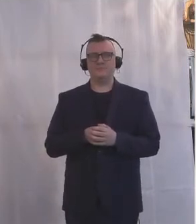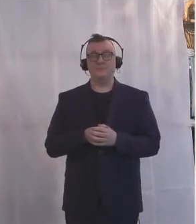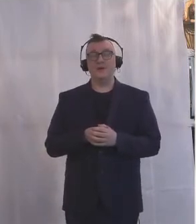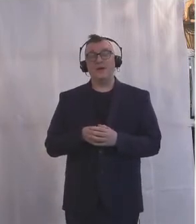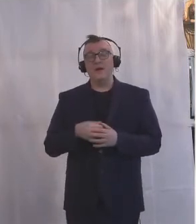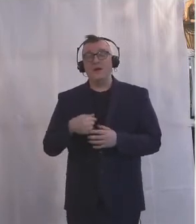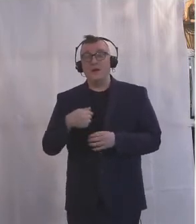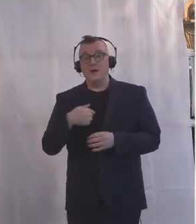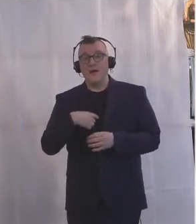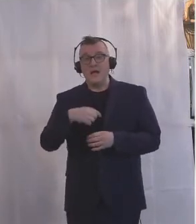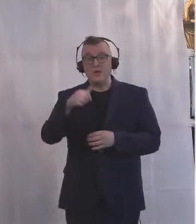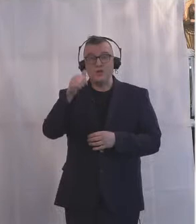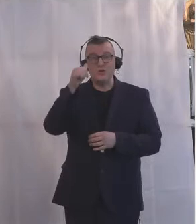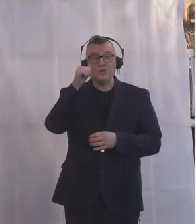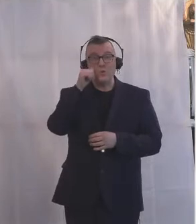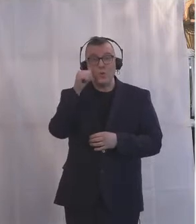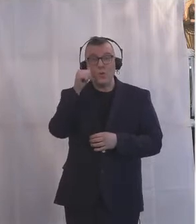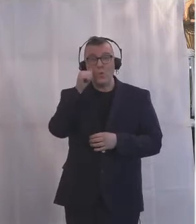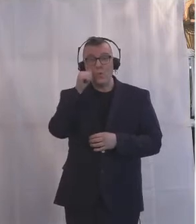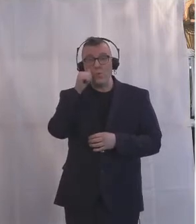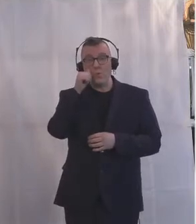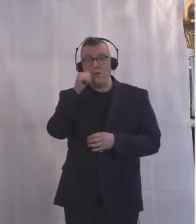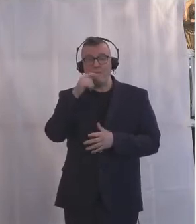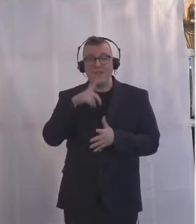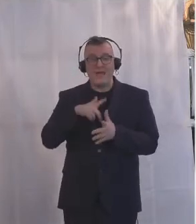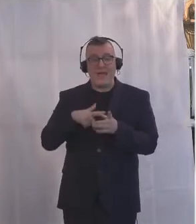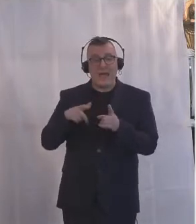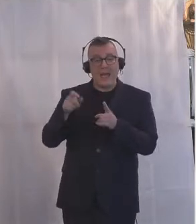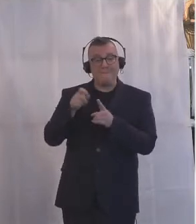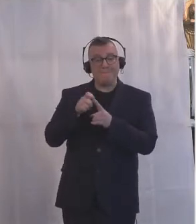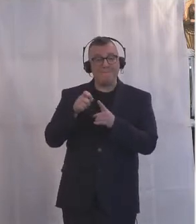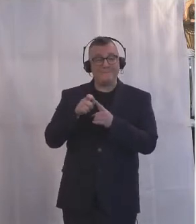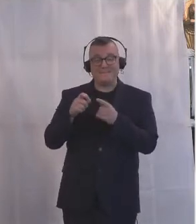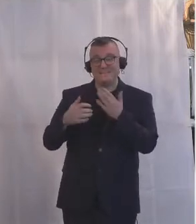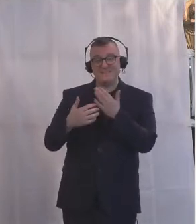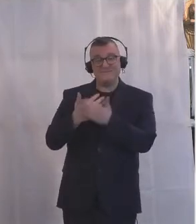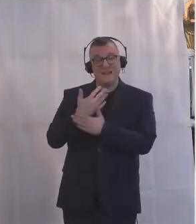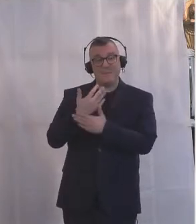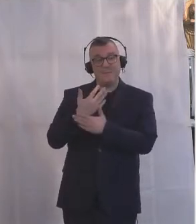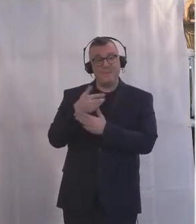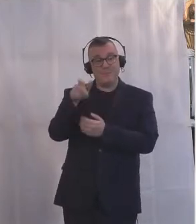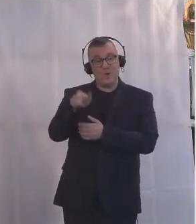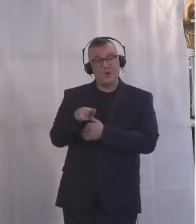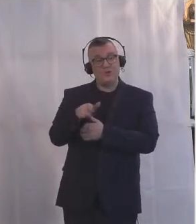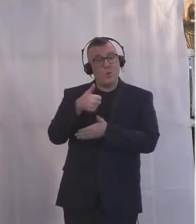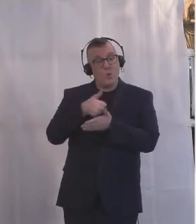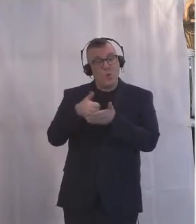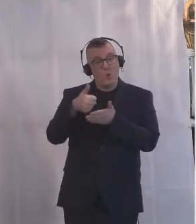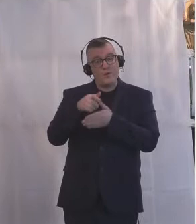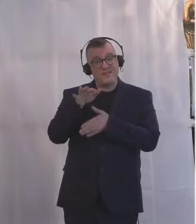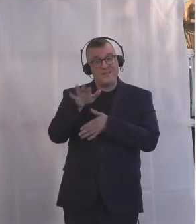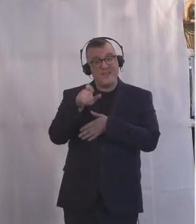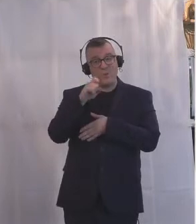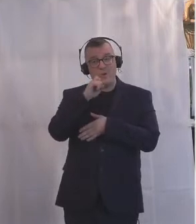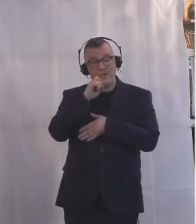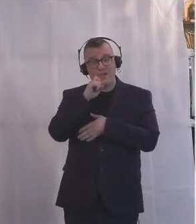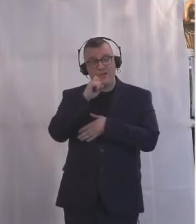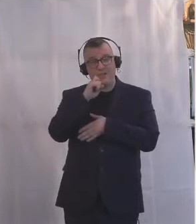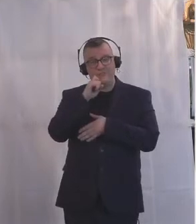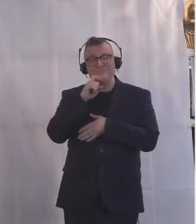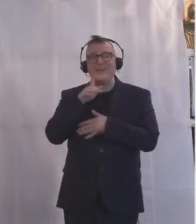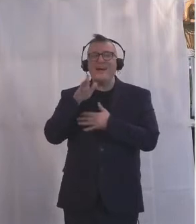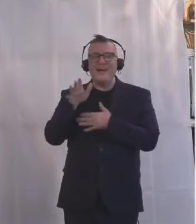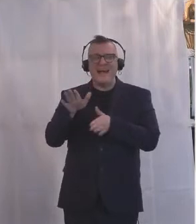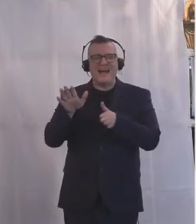actually know, and the app and developer is always going to be there, but I just need to move on from that as well and